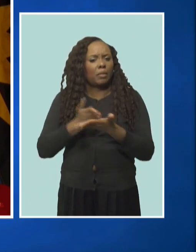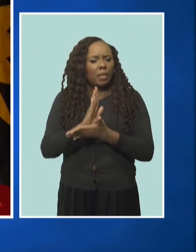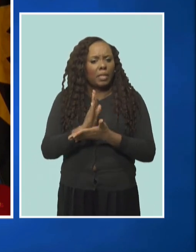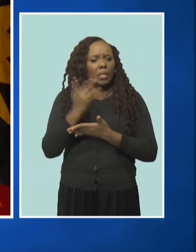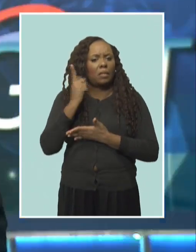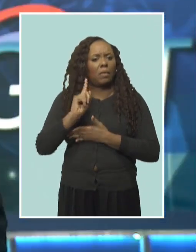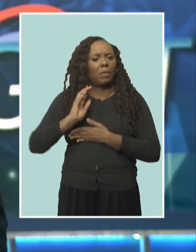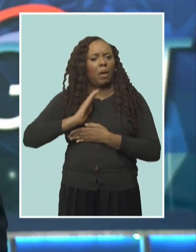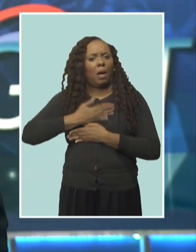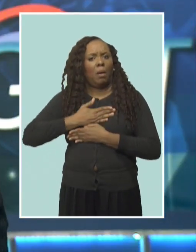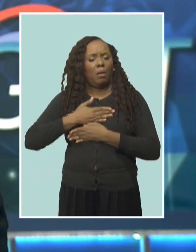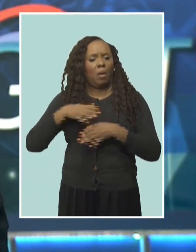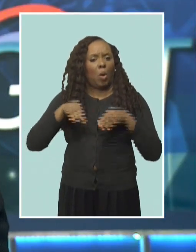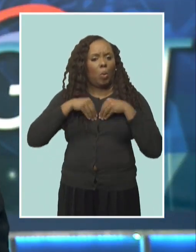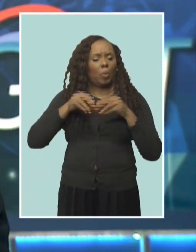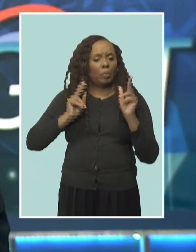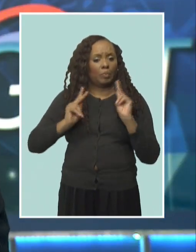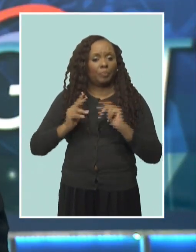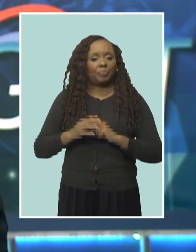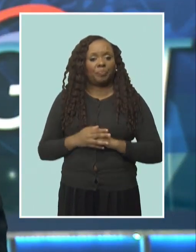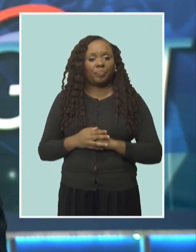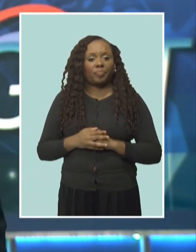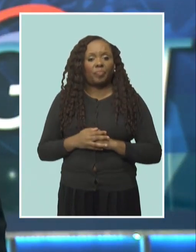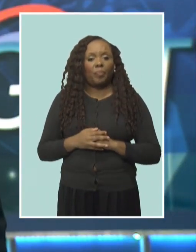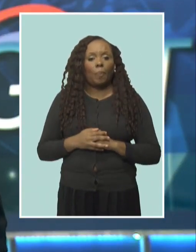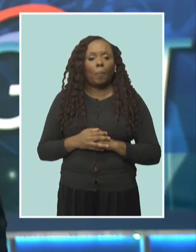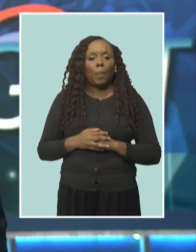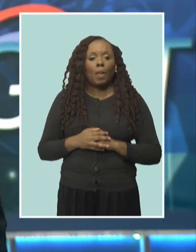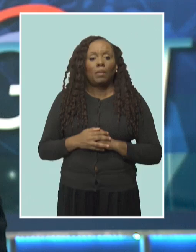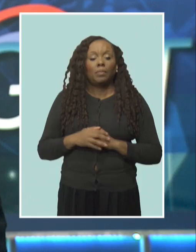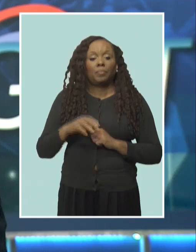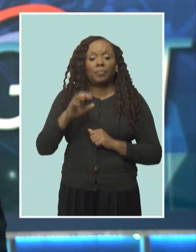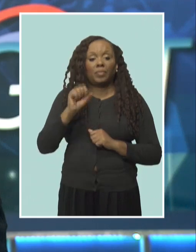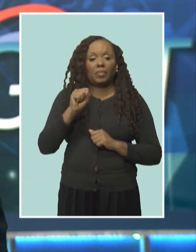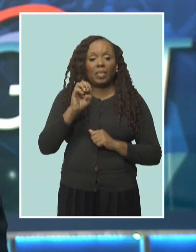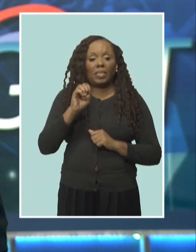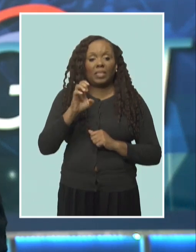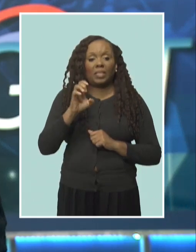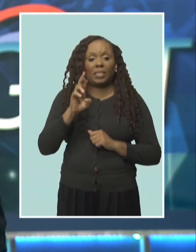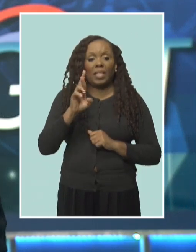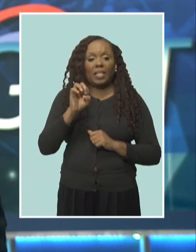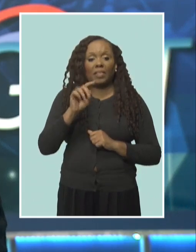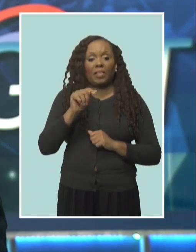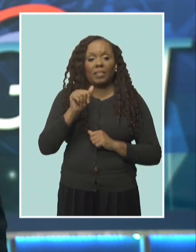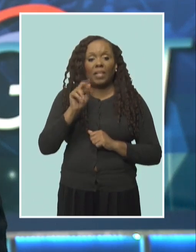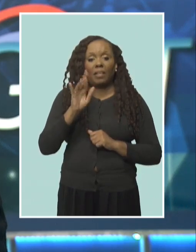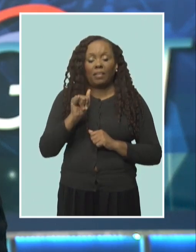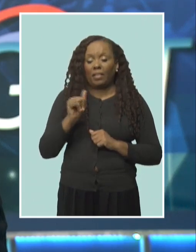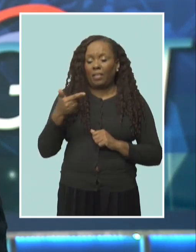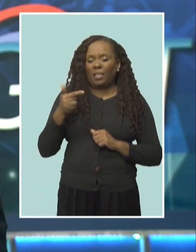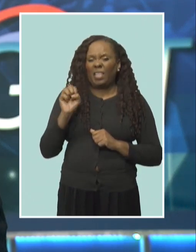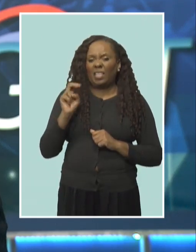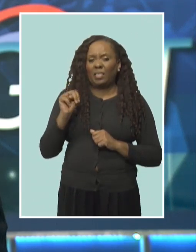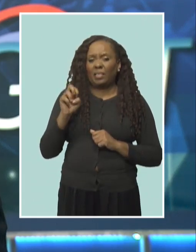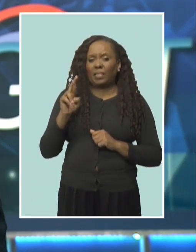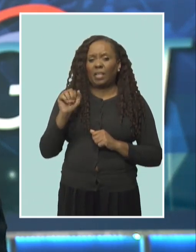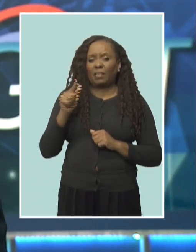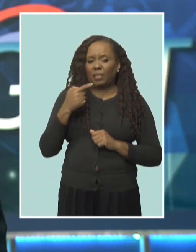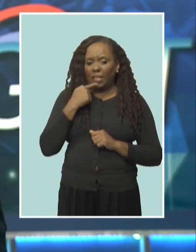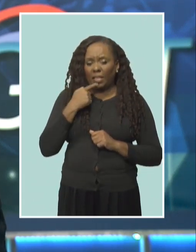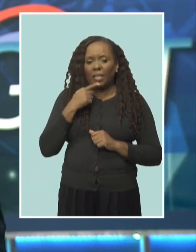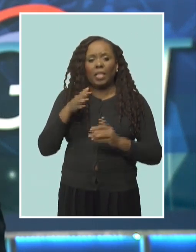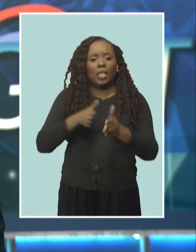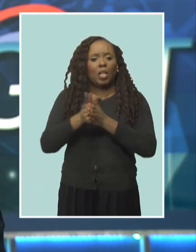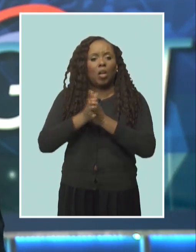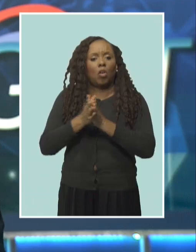citizens. Secretary General of CARICOM, Dr. Carla Barnett, says the Secretariat looks forward to